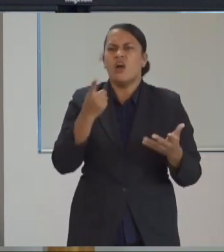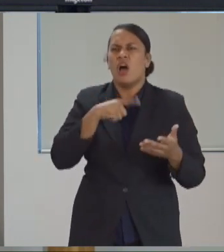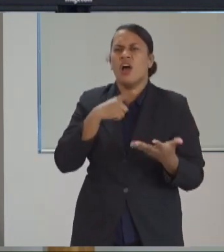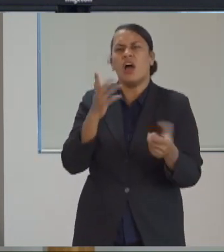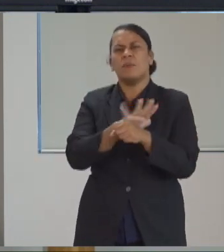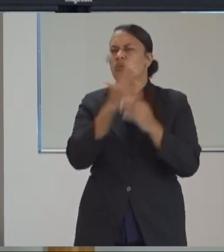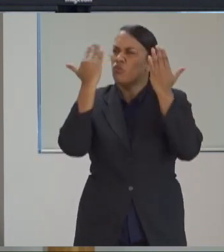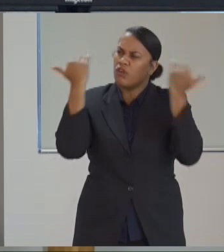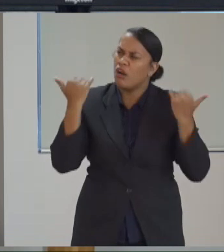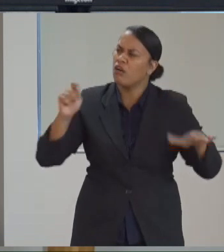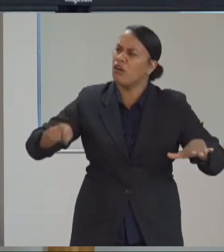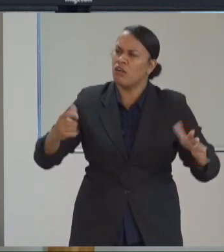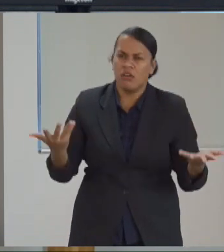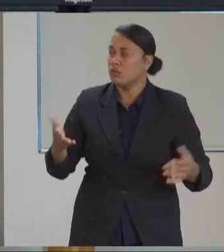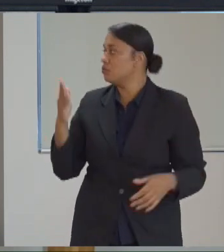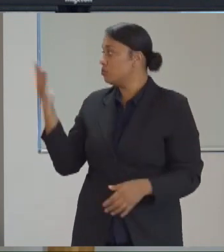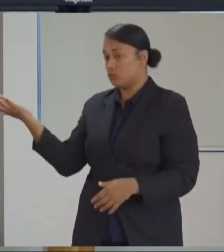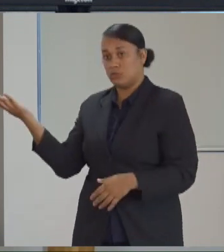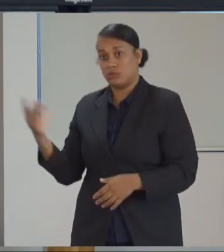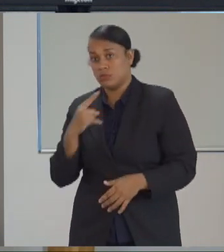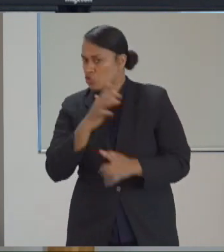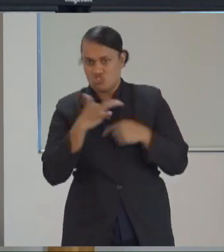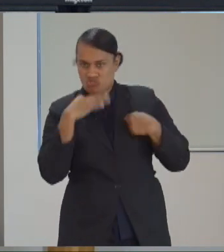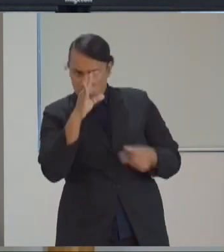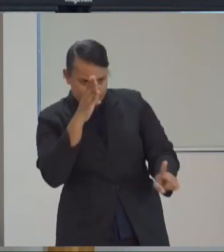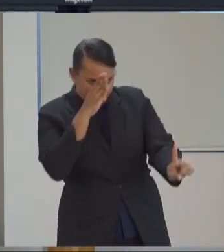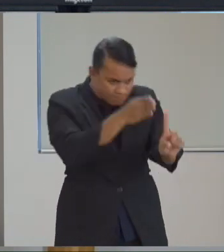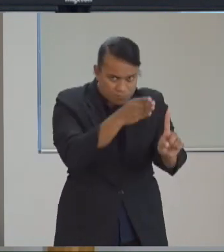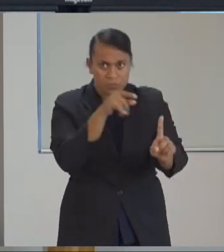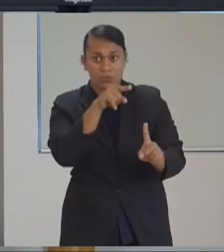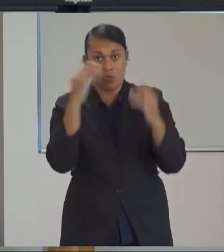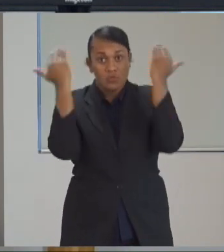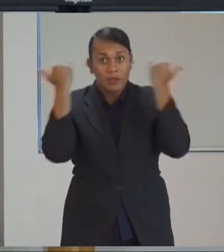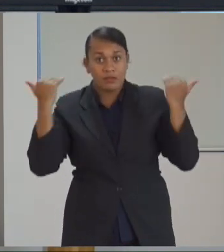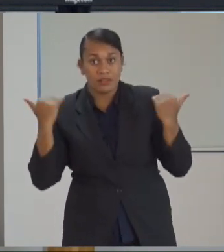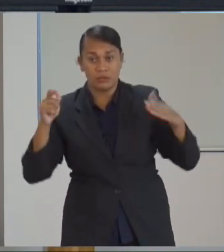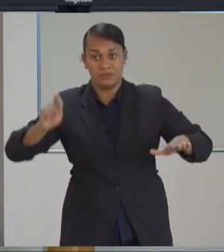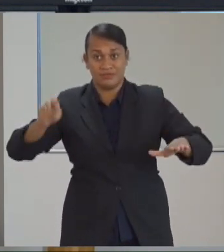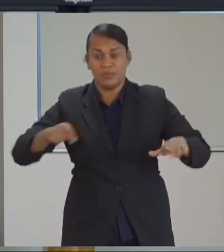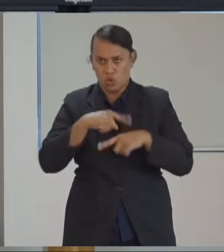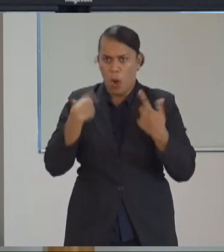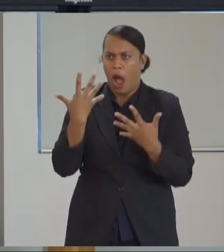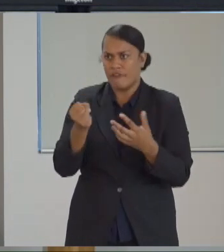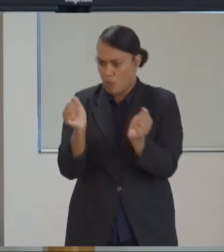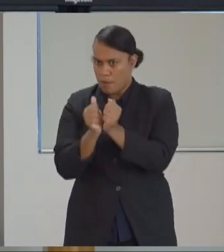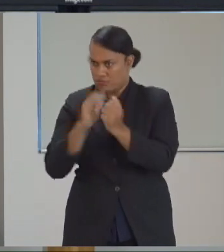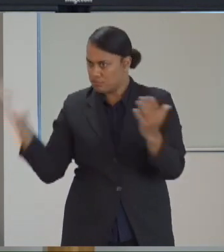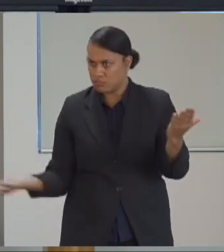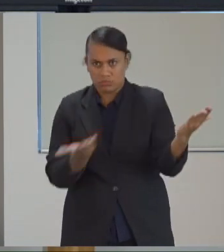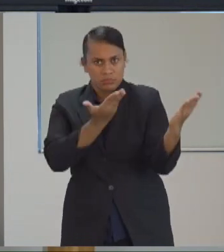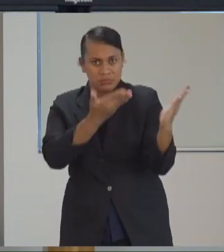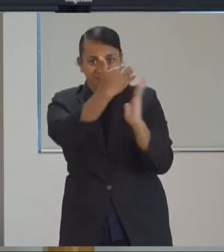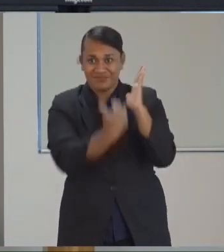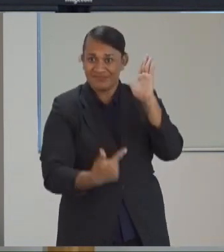consequently? We obviously don't speak to judicial officers. We can only go by his ruling, which is what I have in my hand.